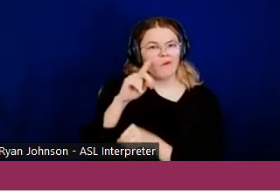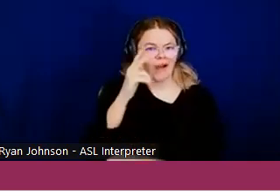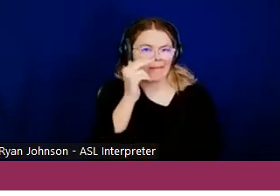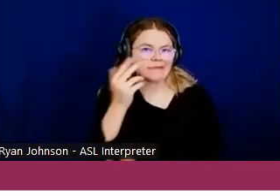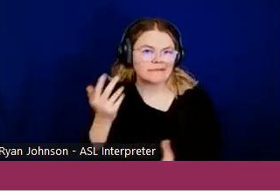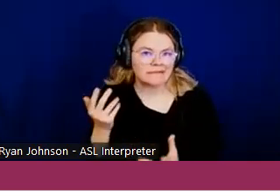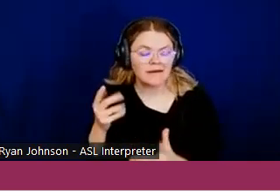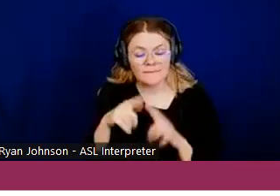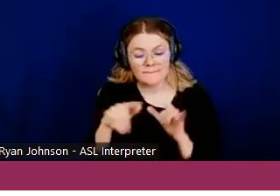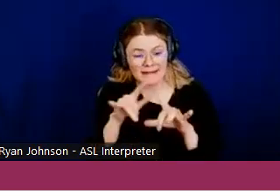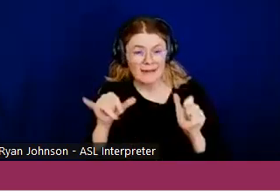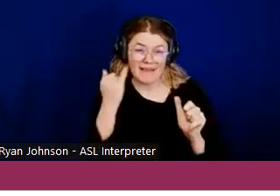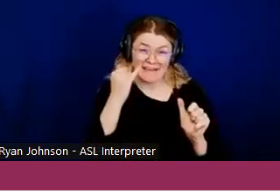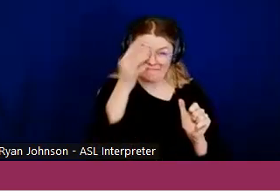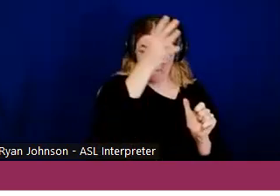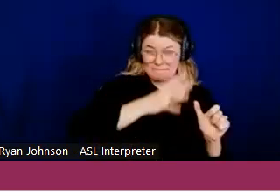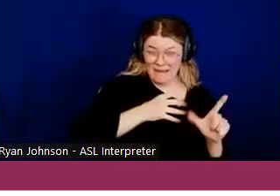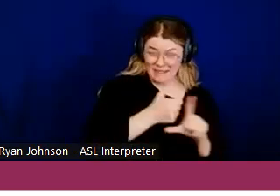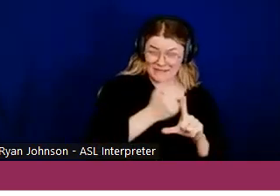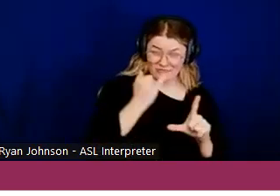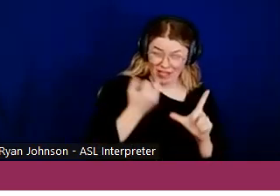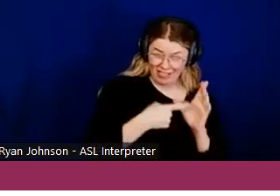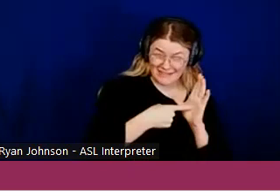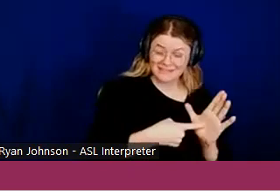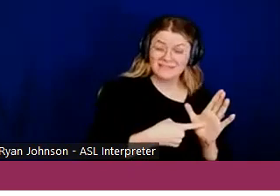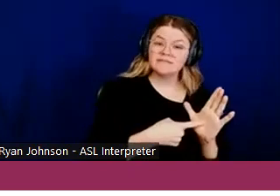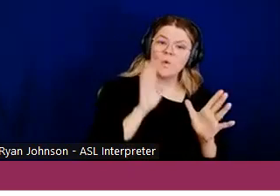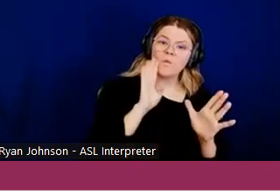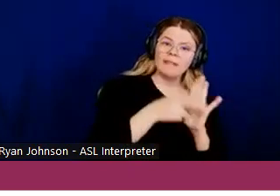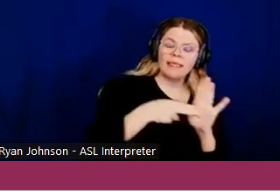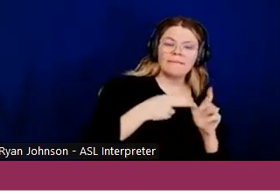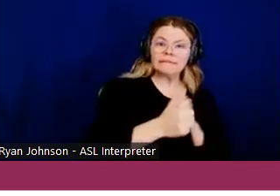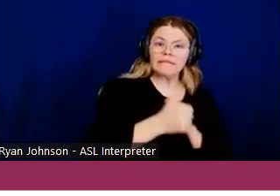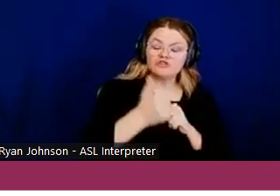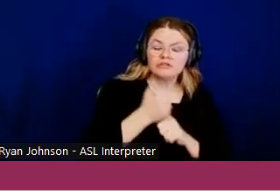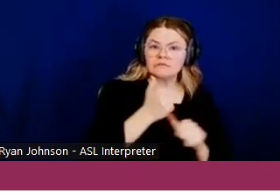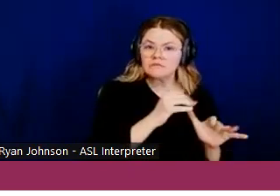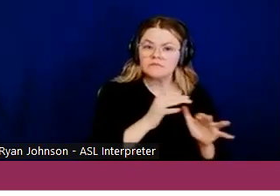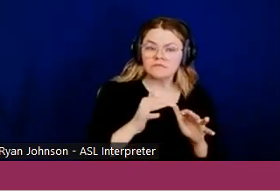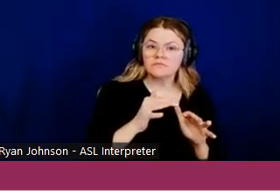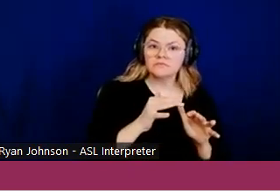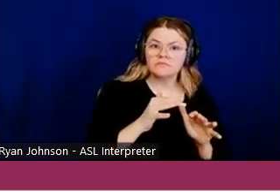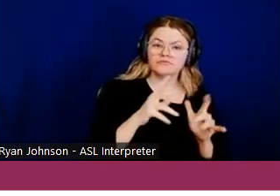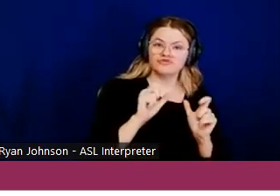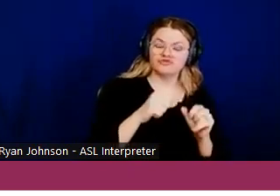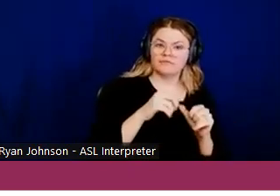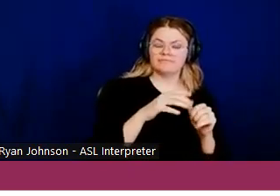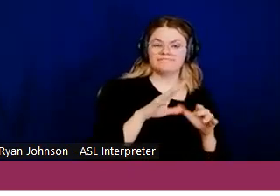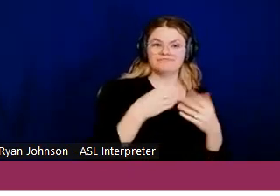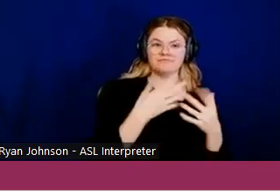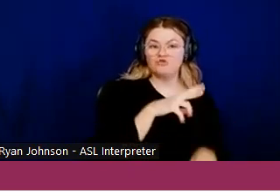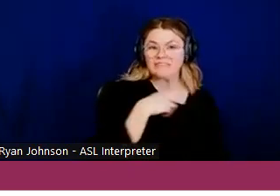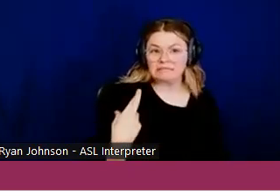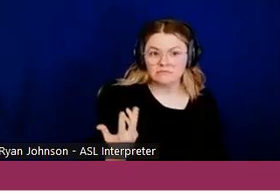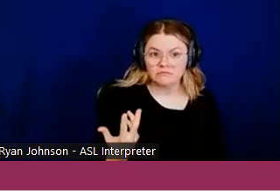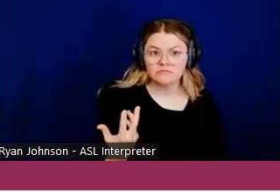jealous, obsessive male is portrayed to be dangerous and harmful. And many of these films that include controlling